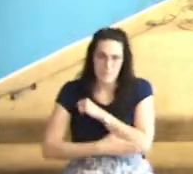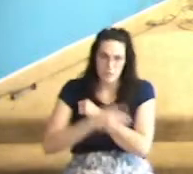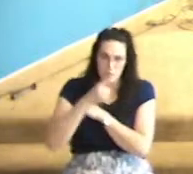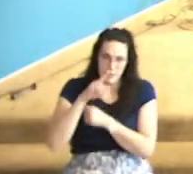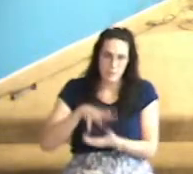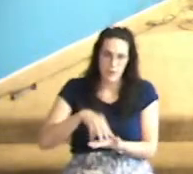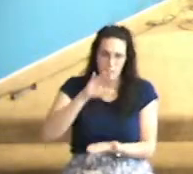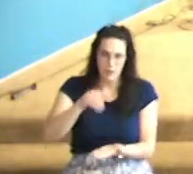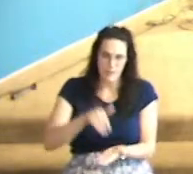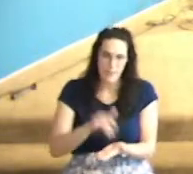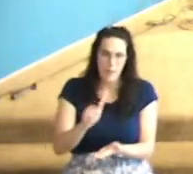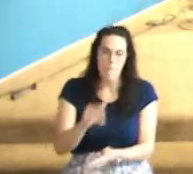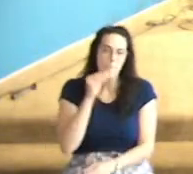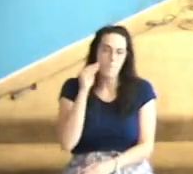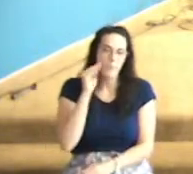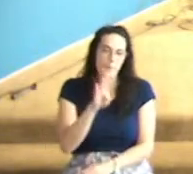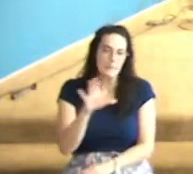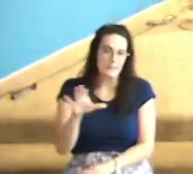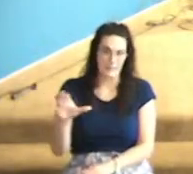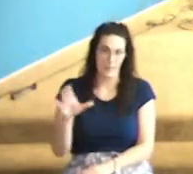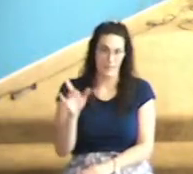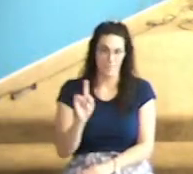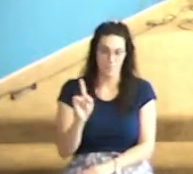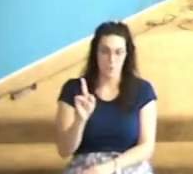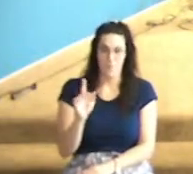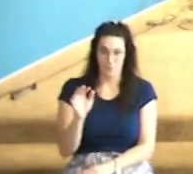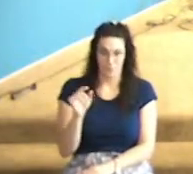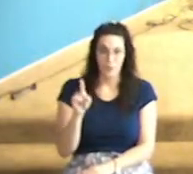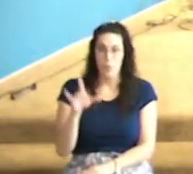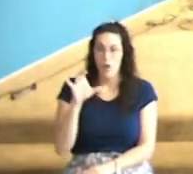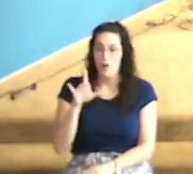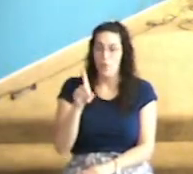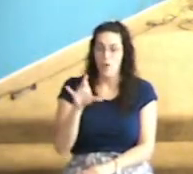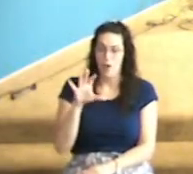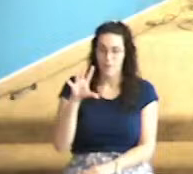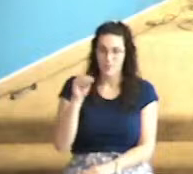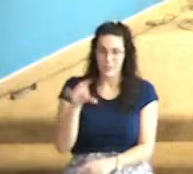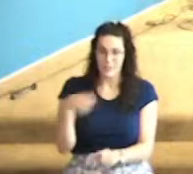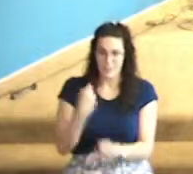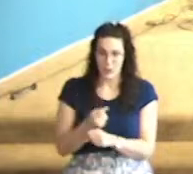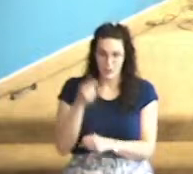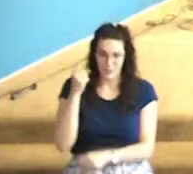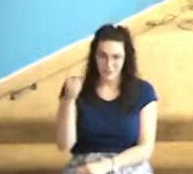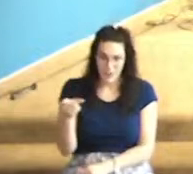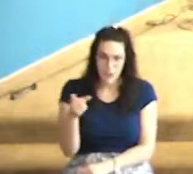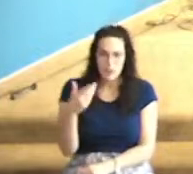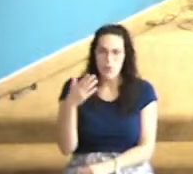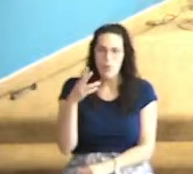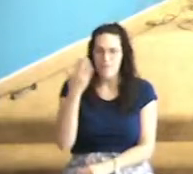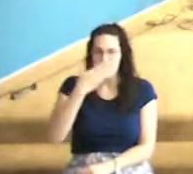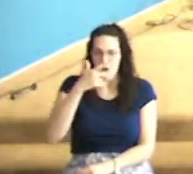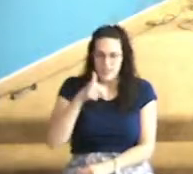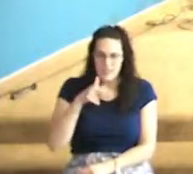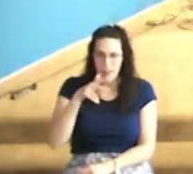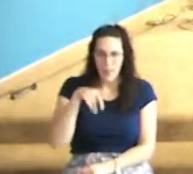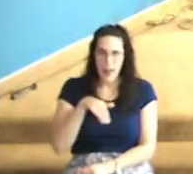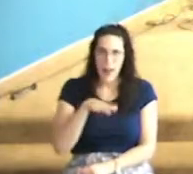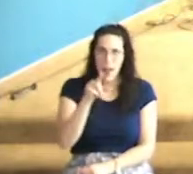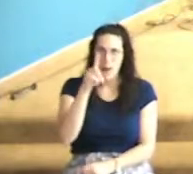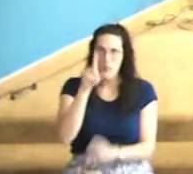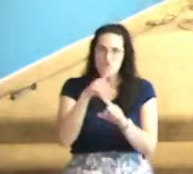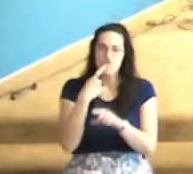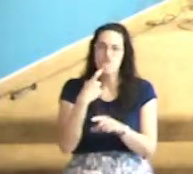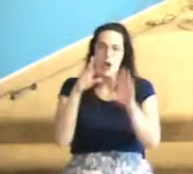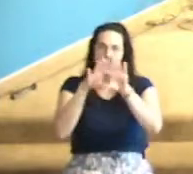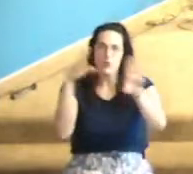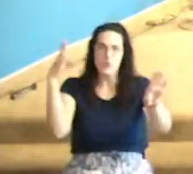which was the home of Berlin Christian Church for 150 years. And so go up the front steps where that big red door is, so